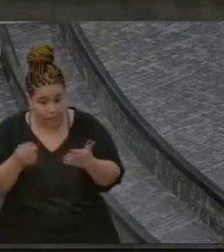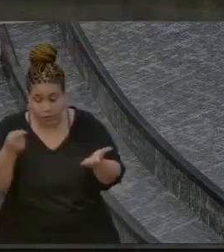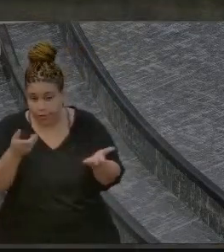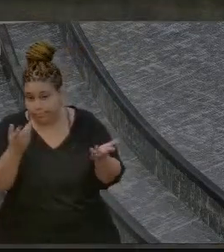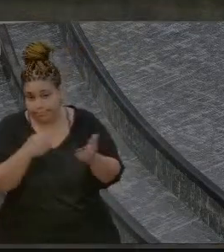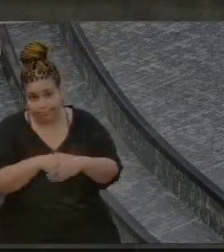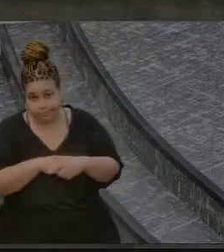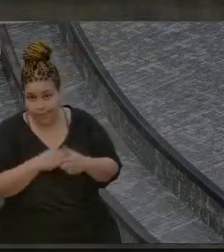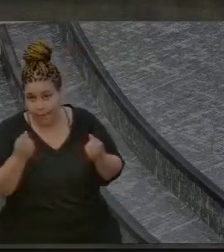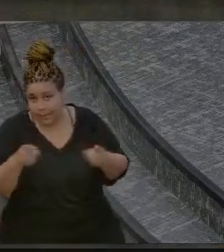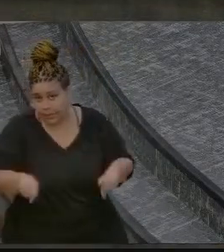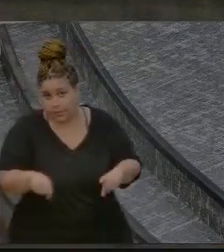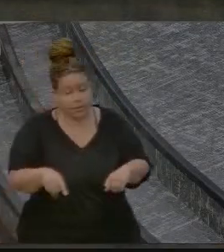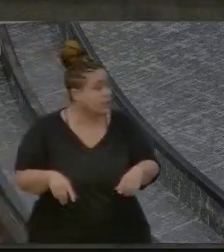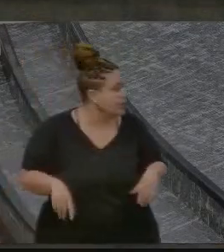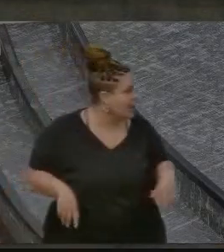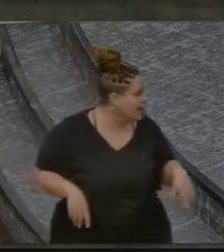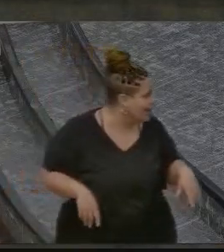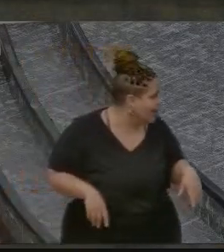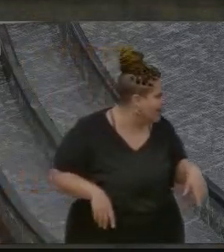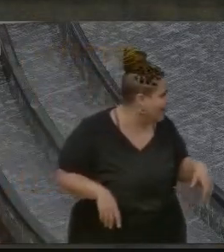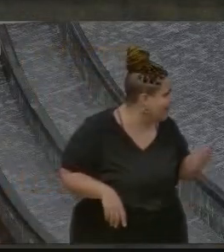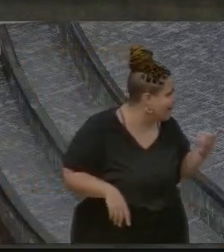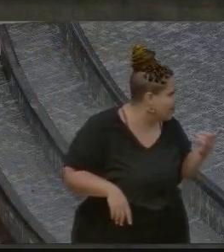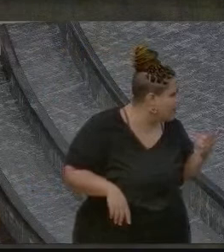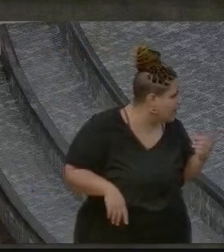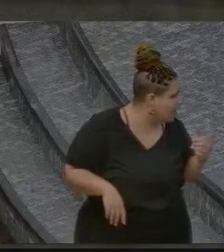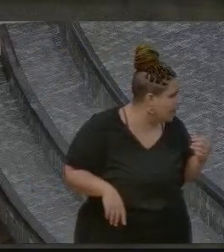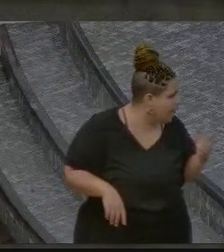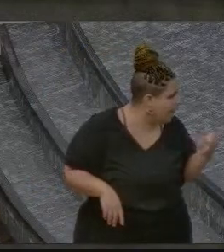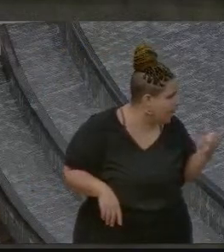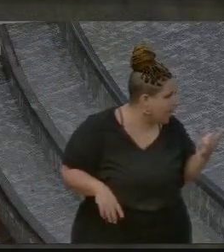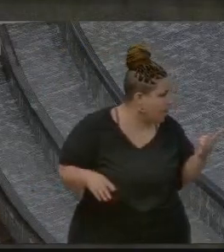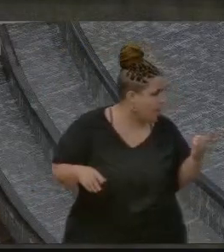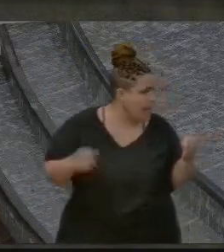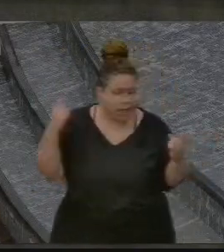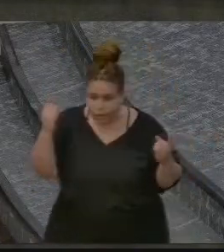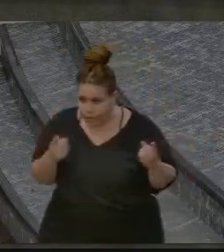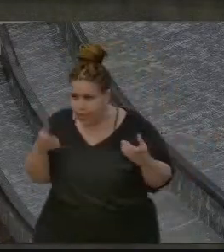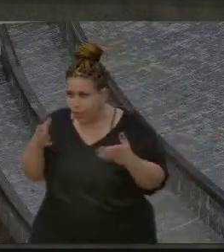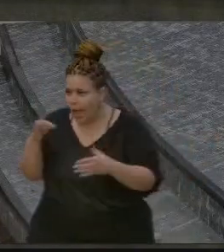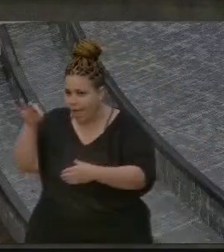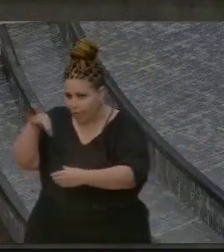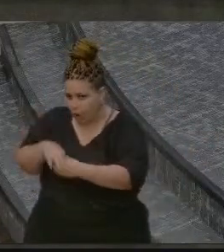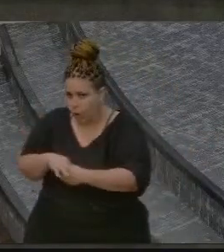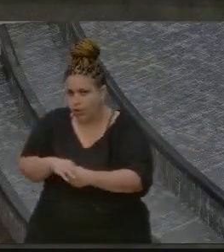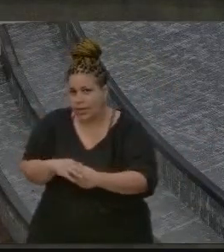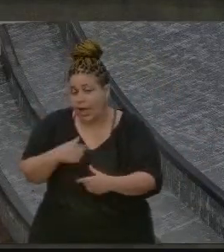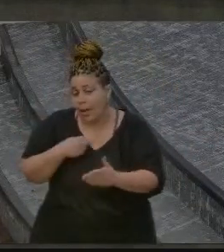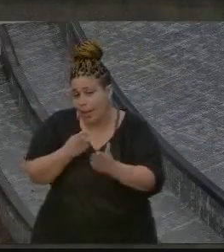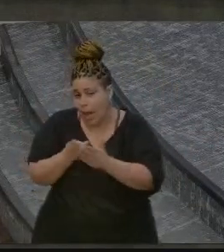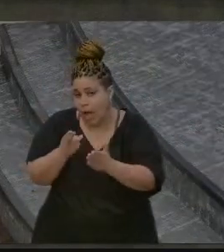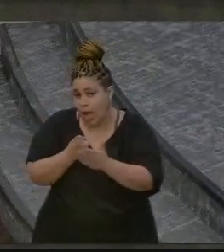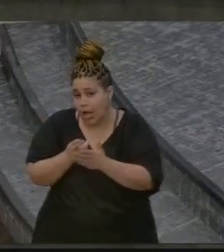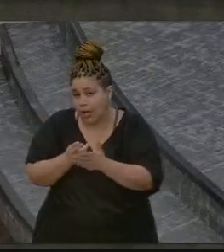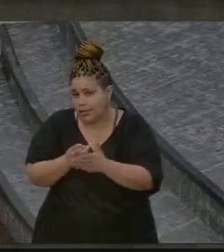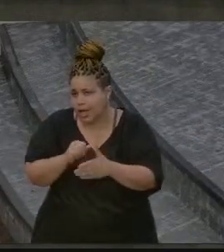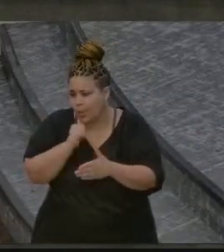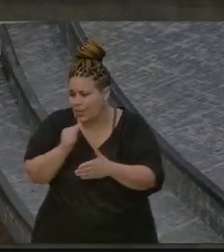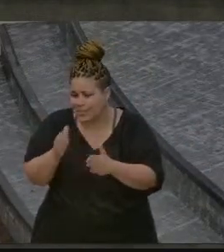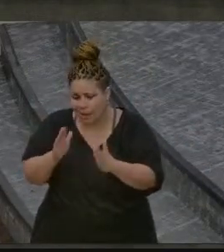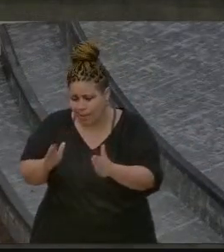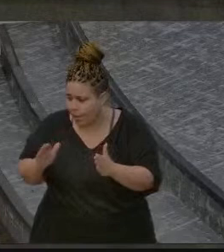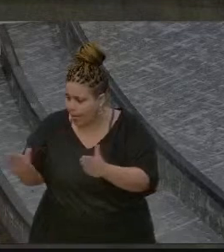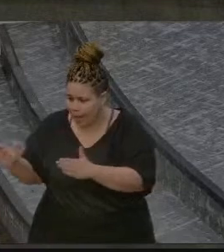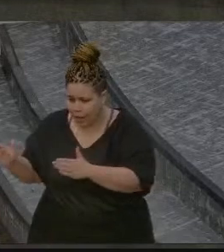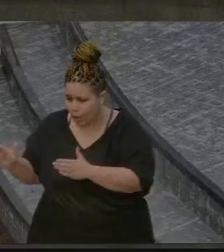Well, I think it sucks. I know the way that I voted, but I went home and really, I'll be honest, I really wasn't prepared to vote